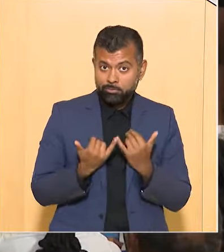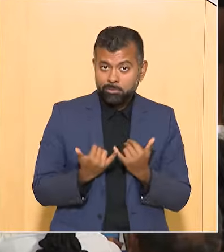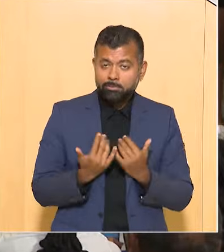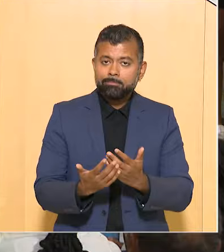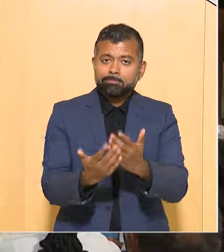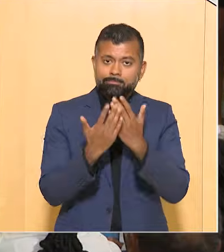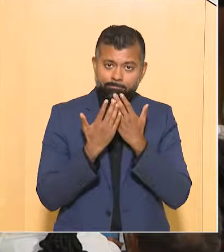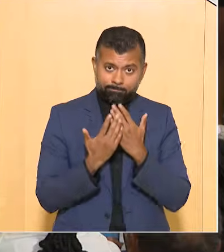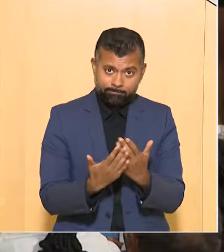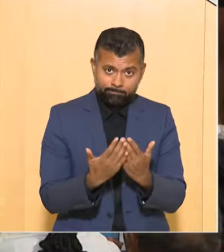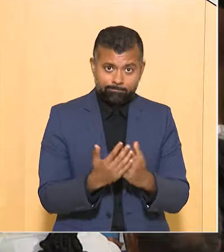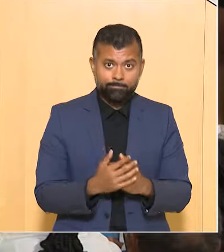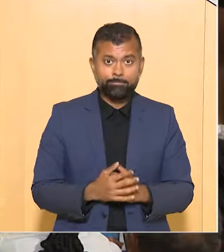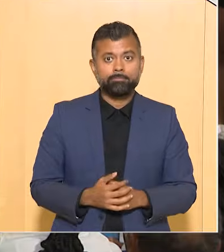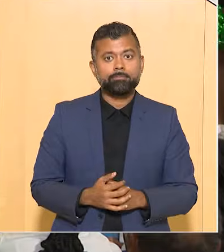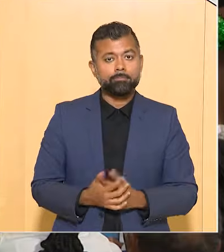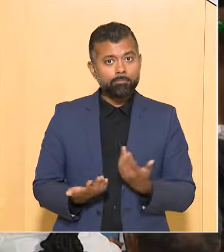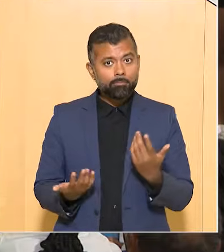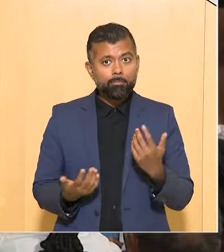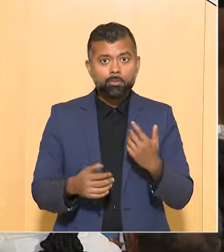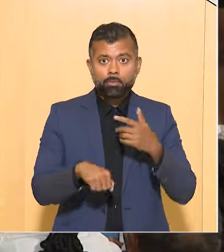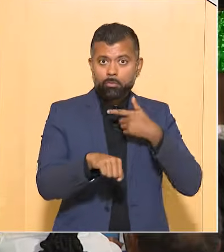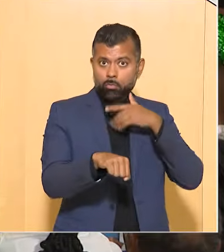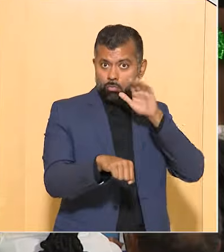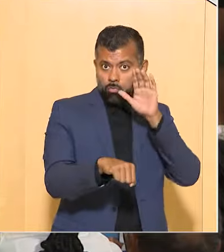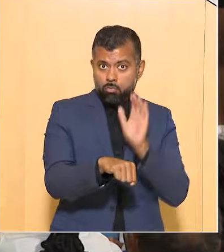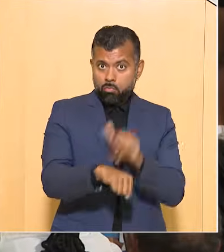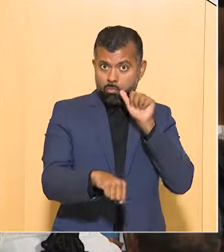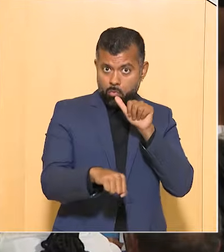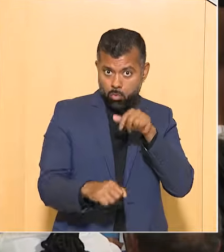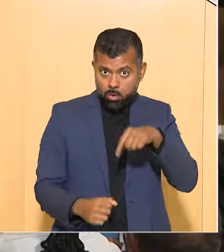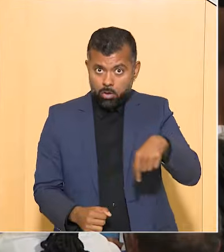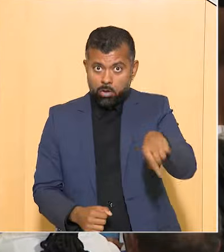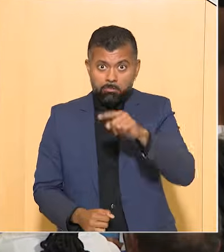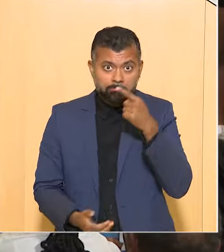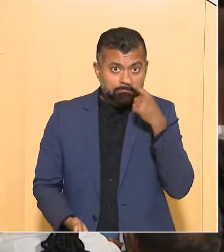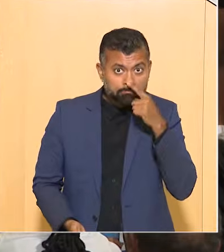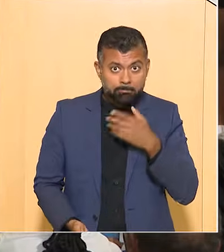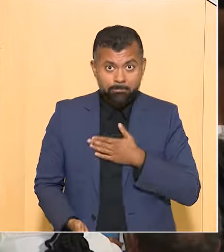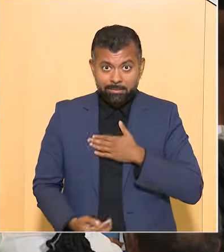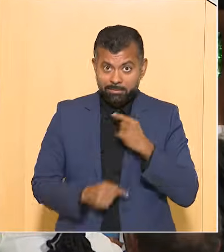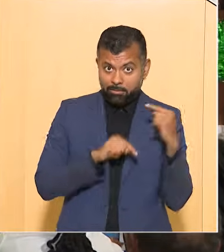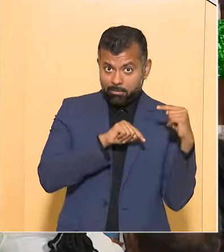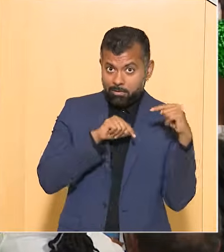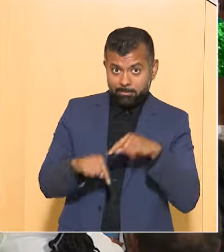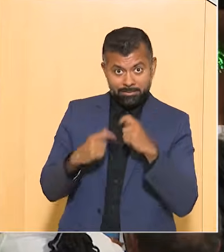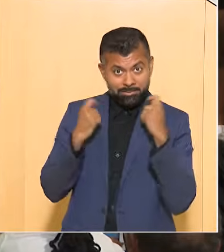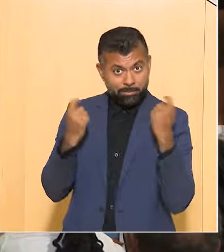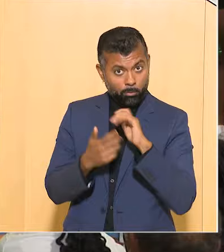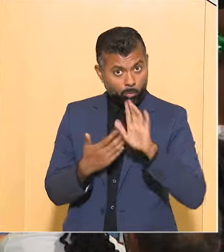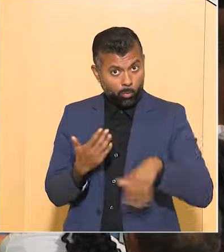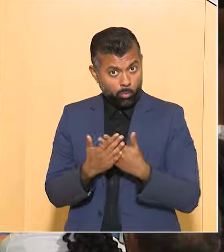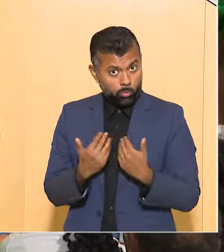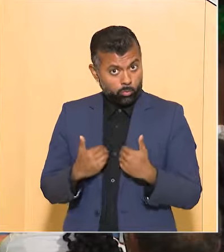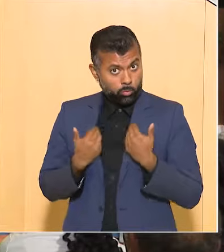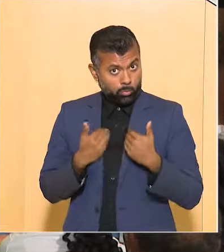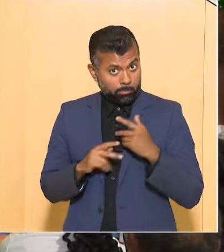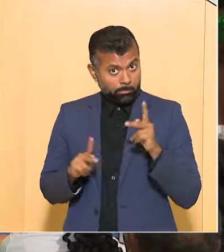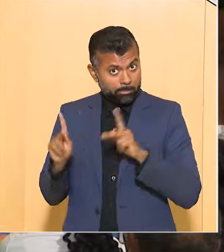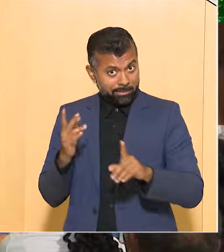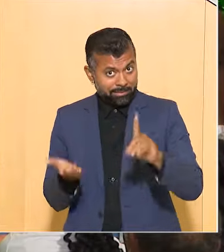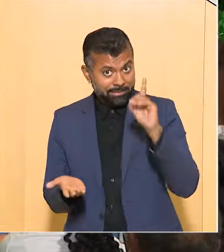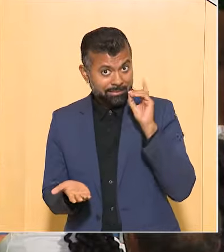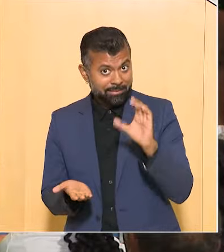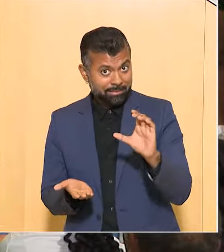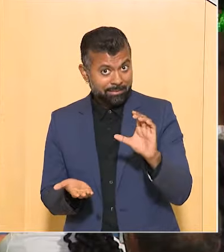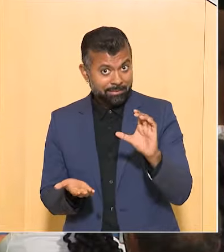I made the call and I asked people, will you come join me to celebrate the thousands of young people in the District of Columbia that are going to